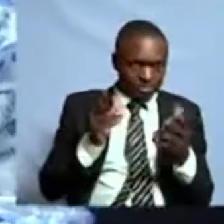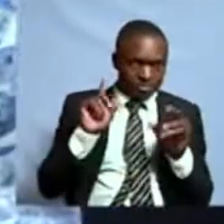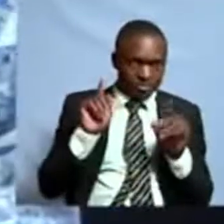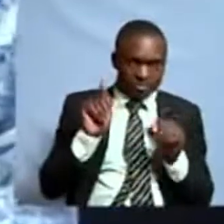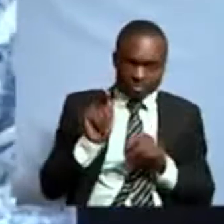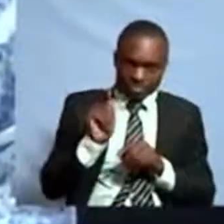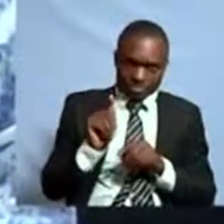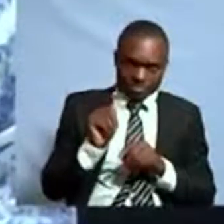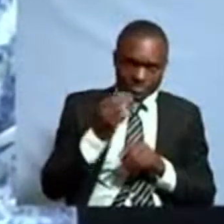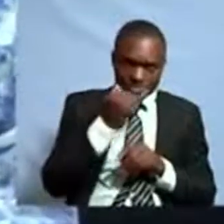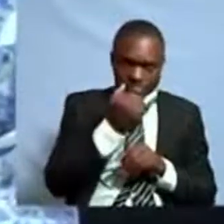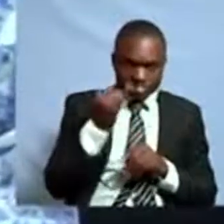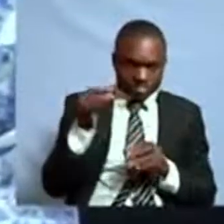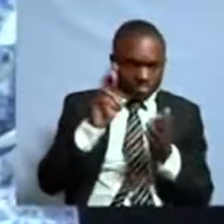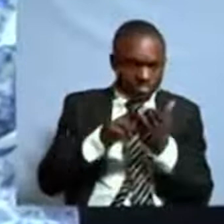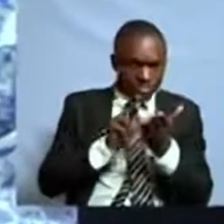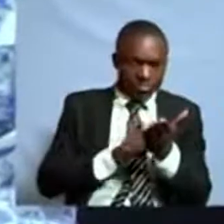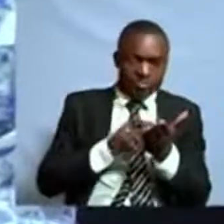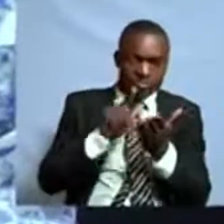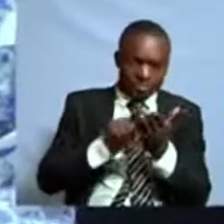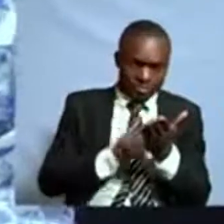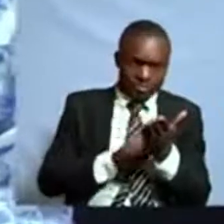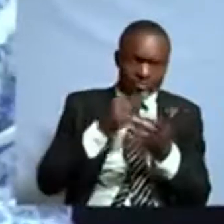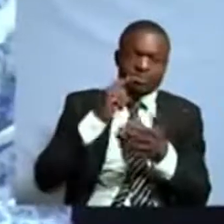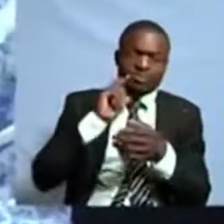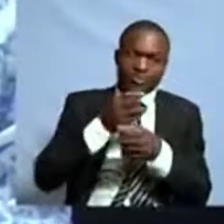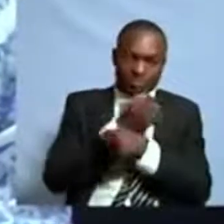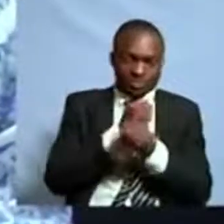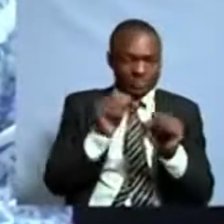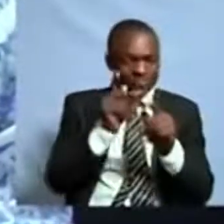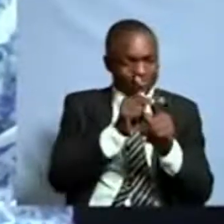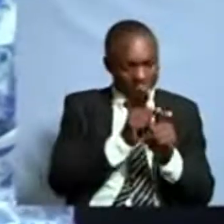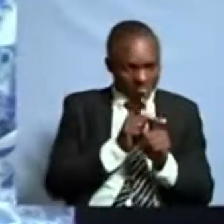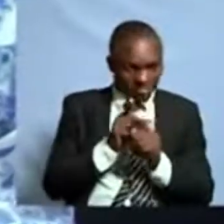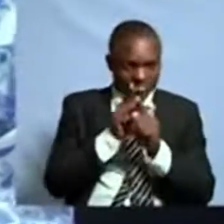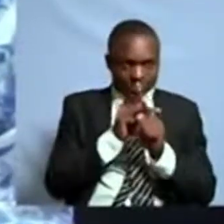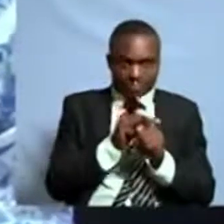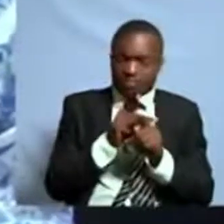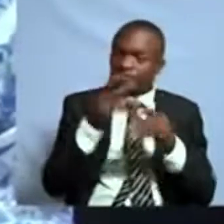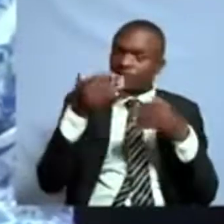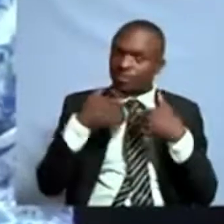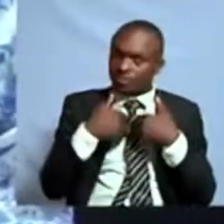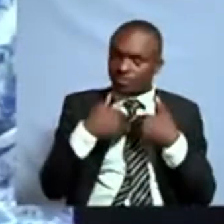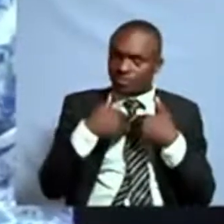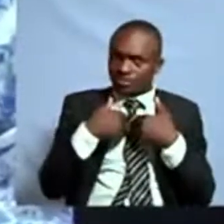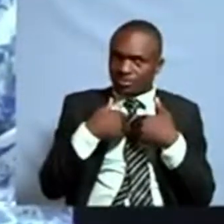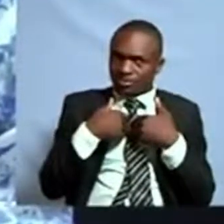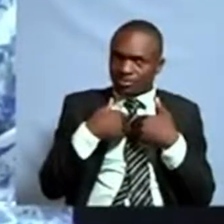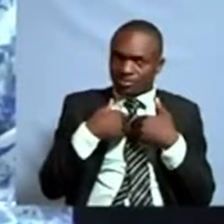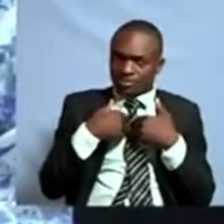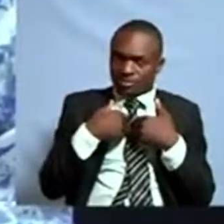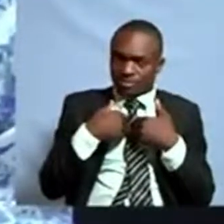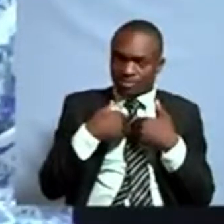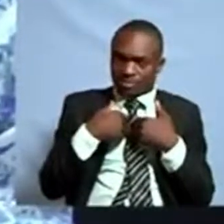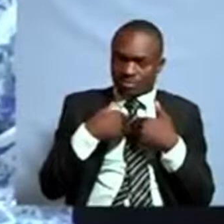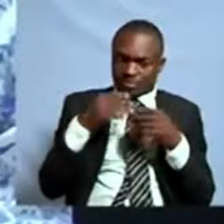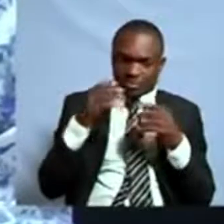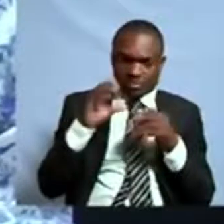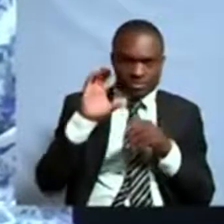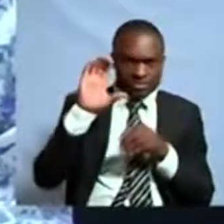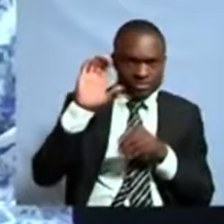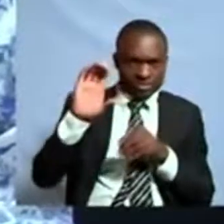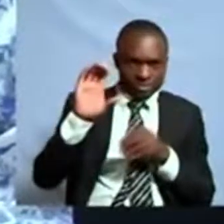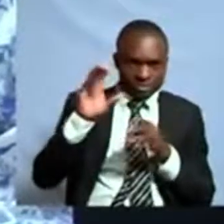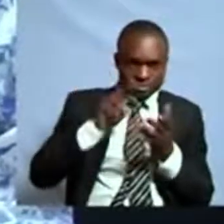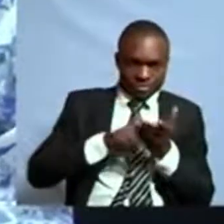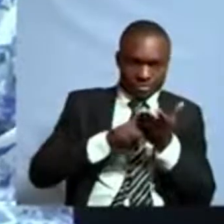of substantive law that needs to be addressed very, very carefully. And so we have a red flag on paragraph C, and we would recommend that